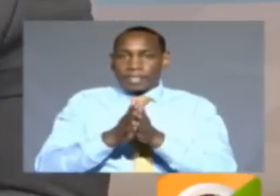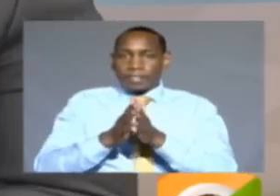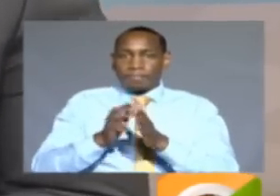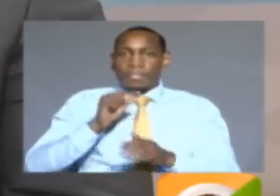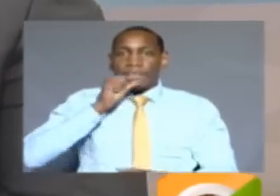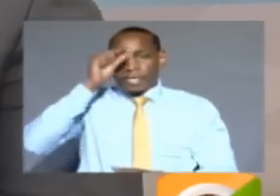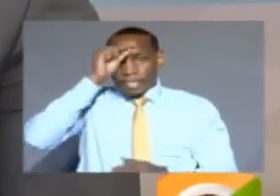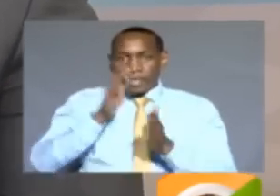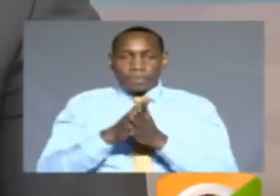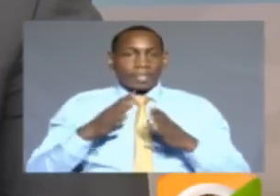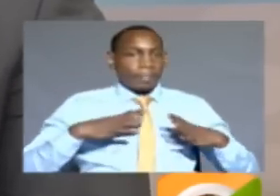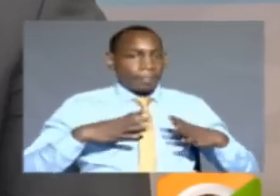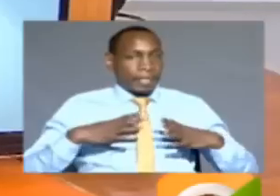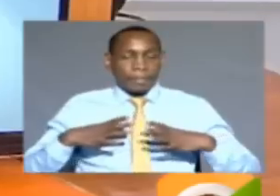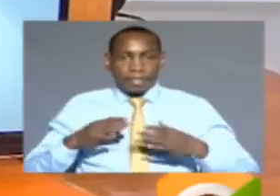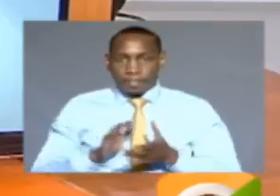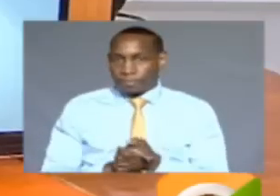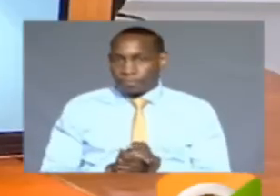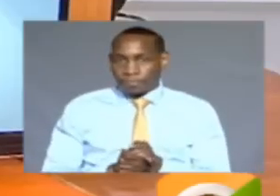ego.